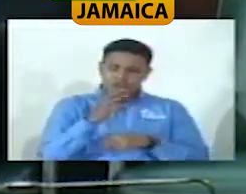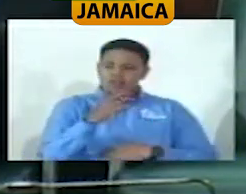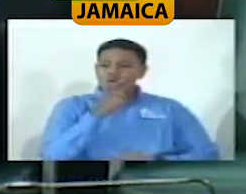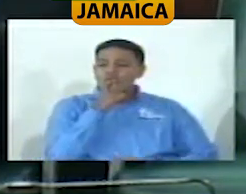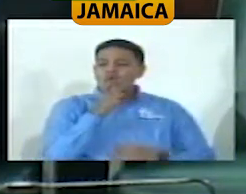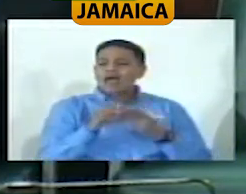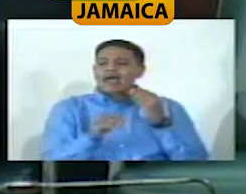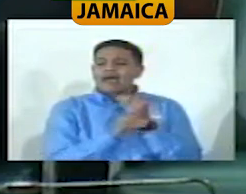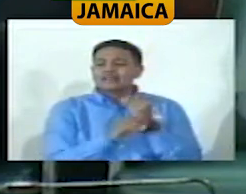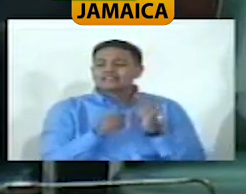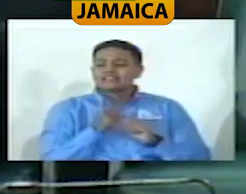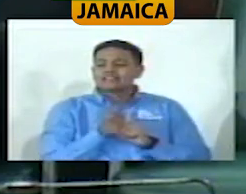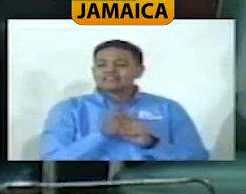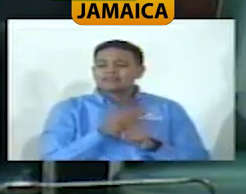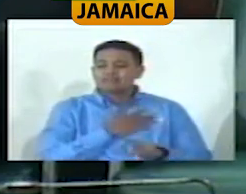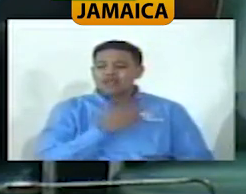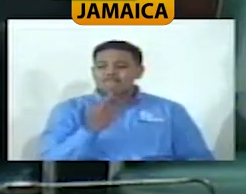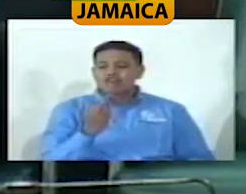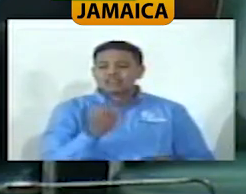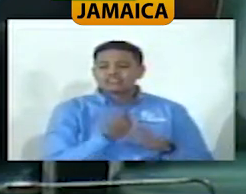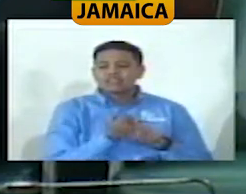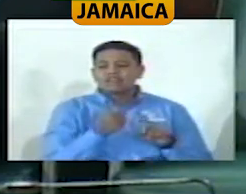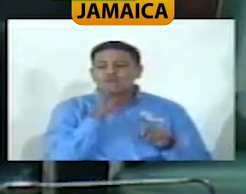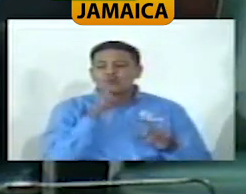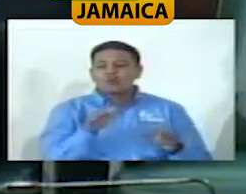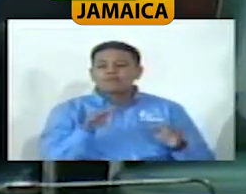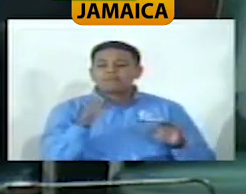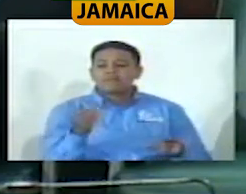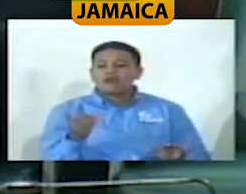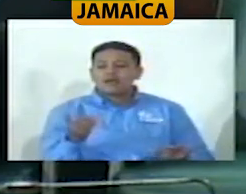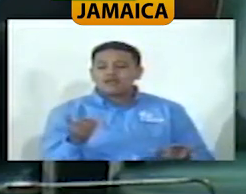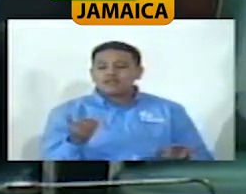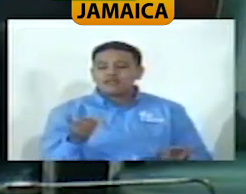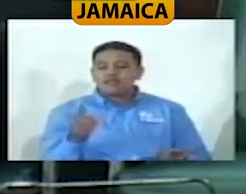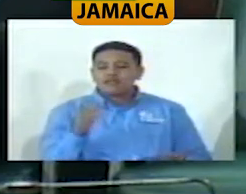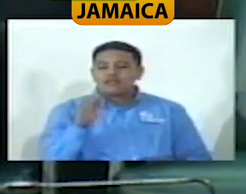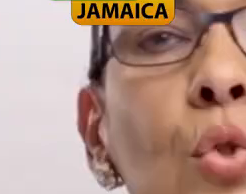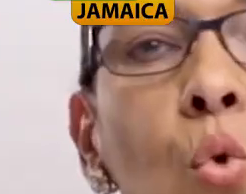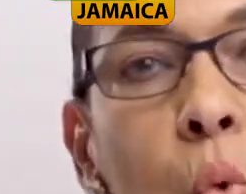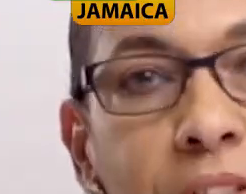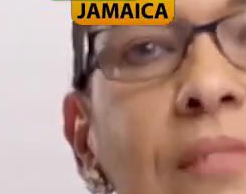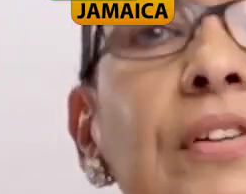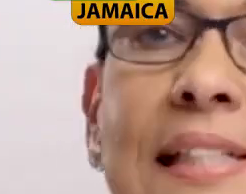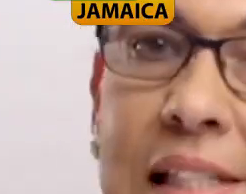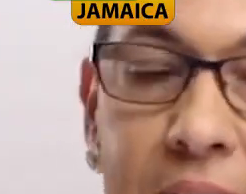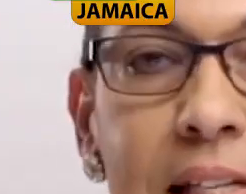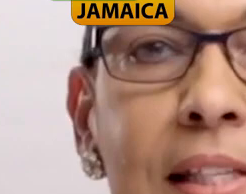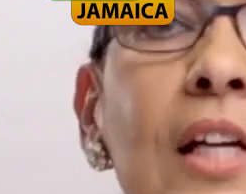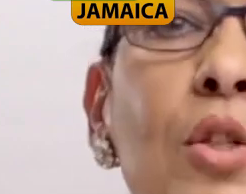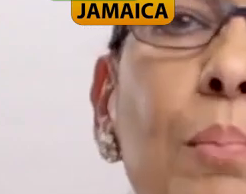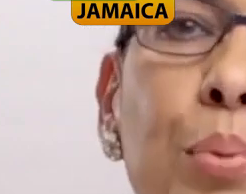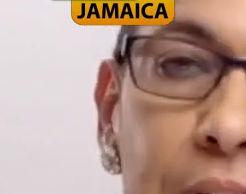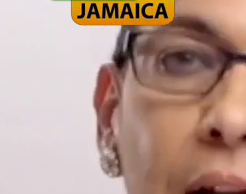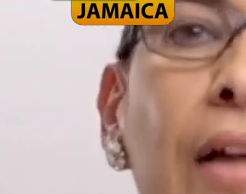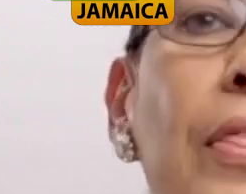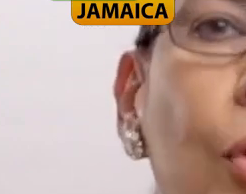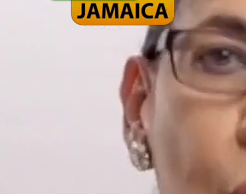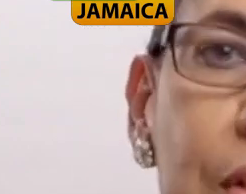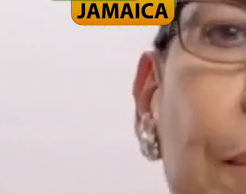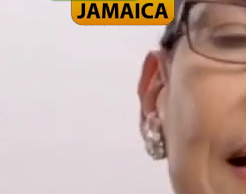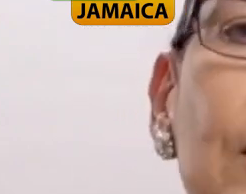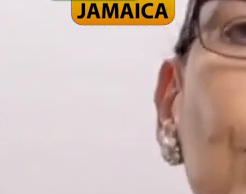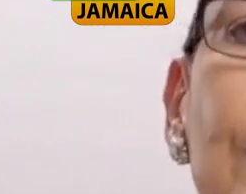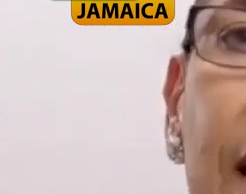who was also my friend who passed, Peter Fukuri. She exemplified dignity